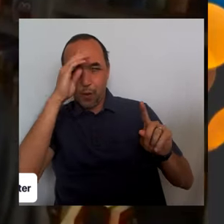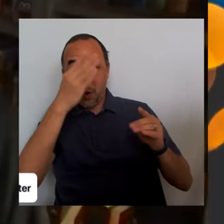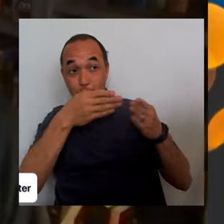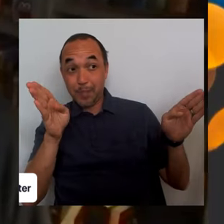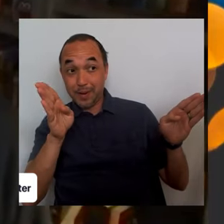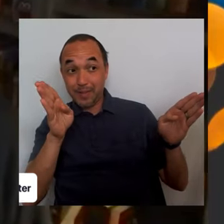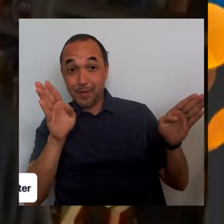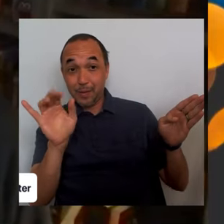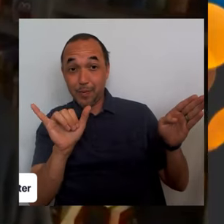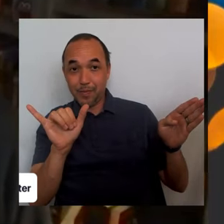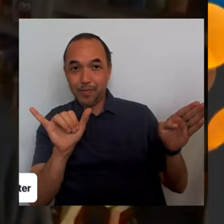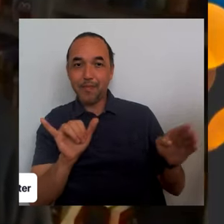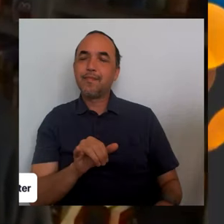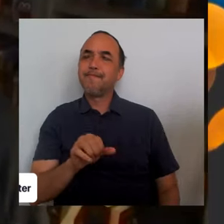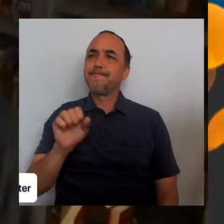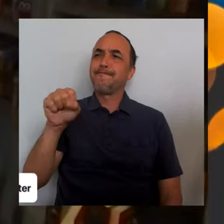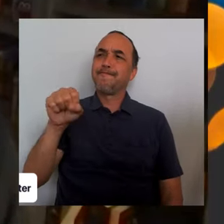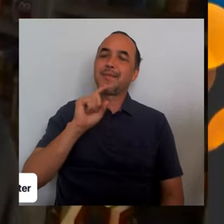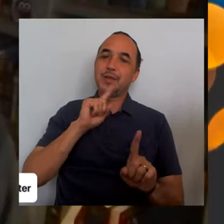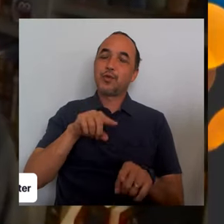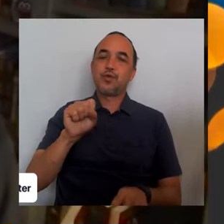into science quite a bit,